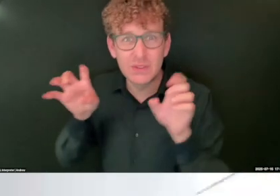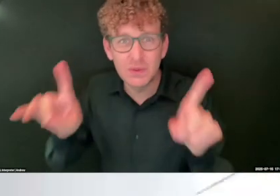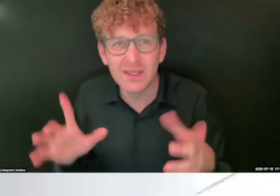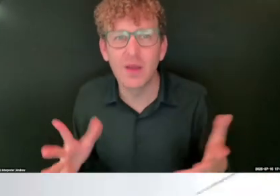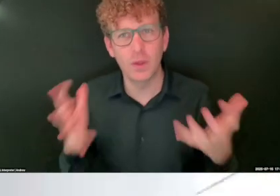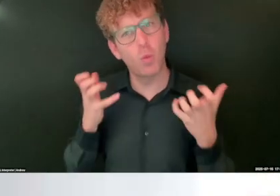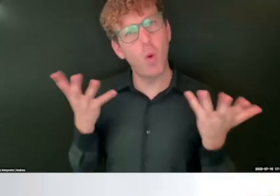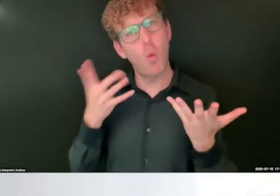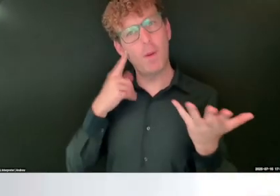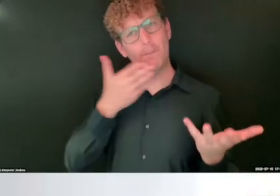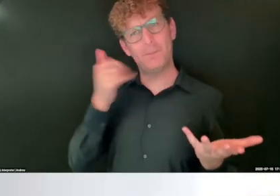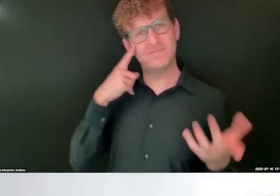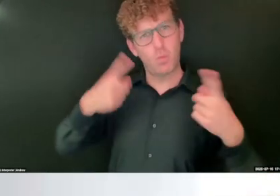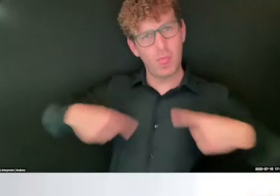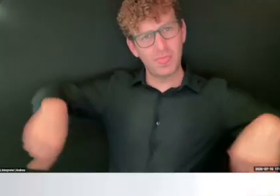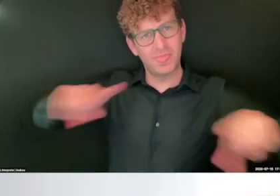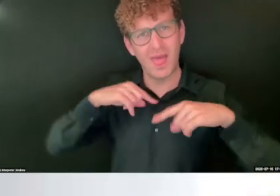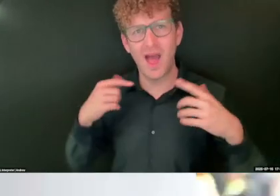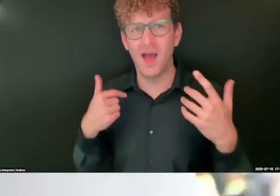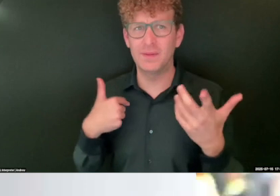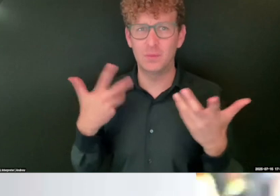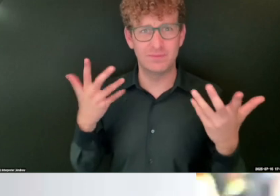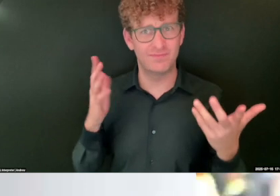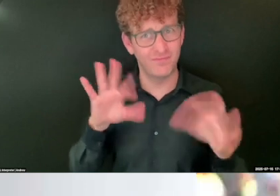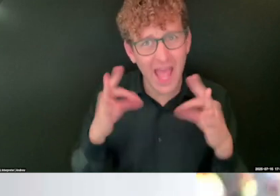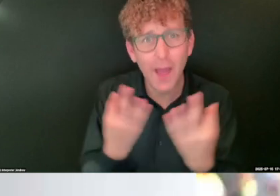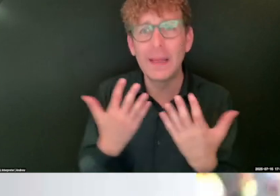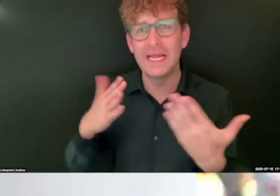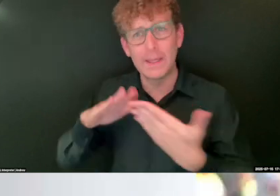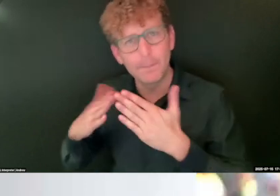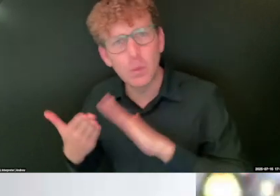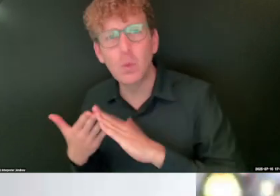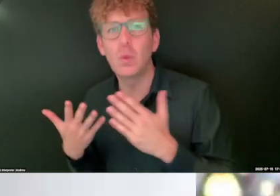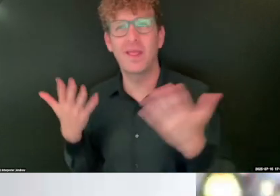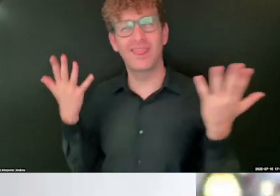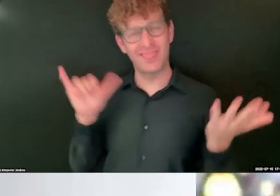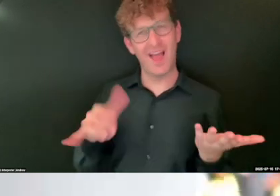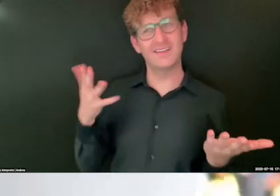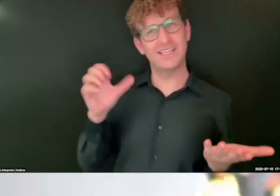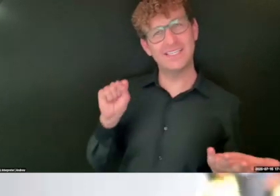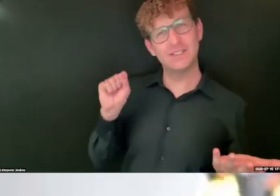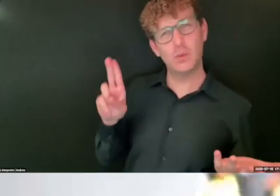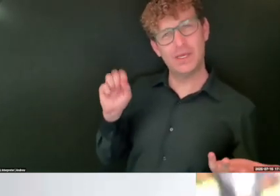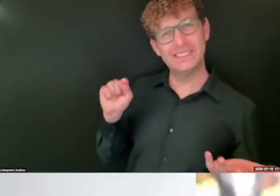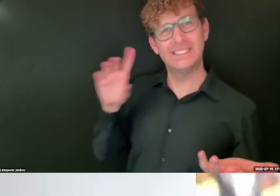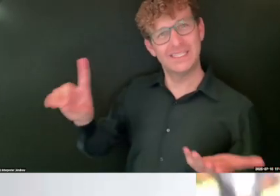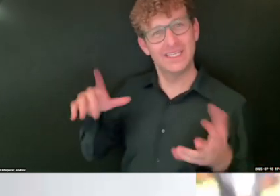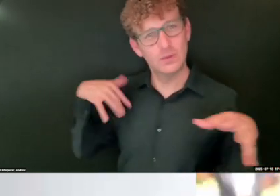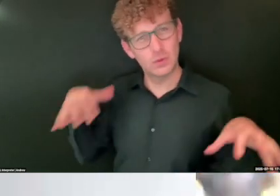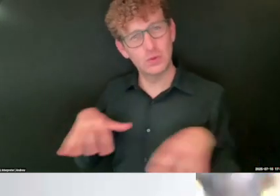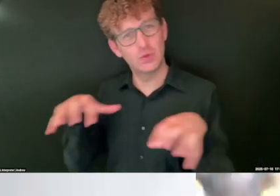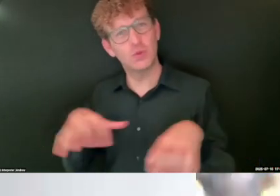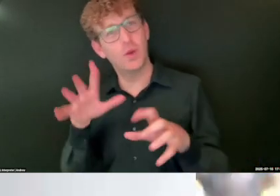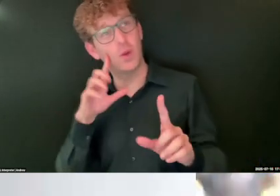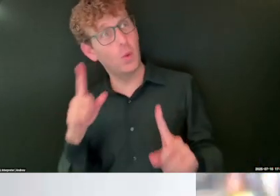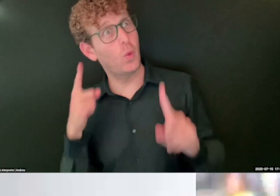their families, and the communities they live in. SUSD is doing its part, but it has goals to become more environmental friendly